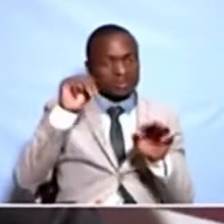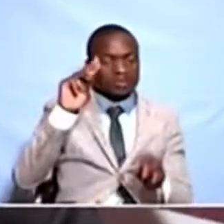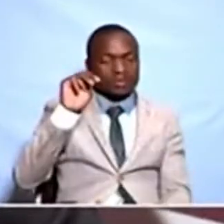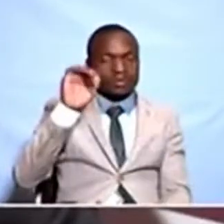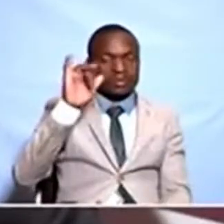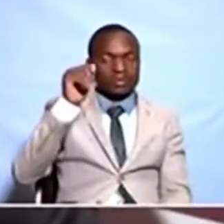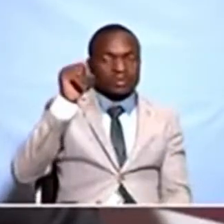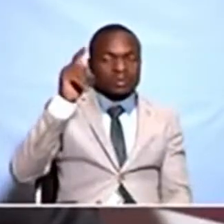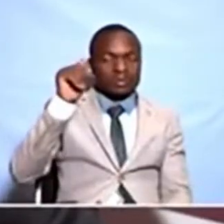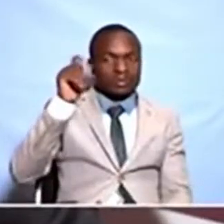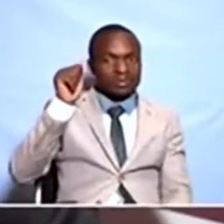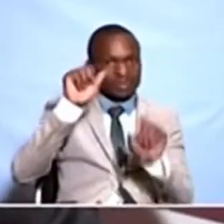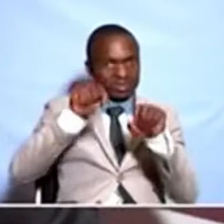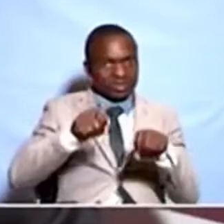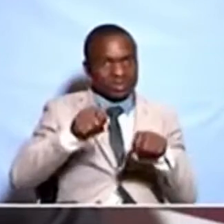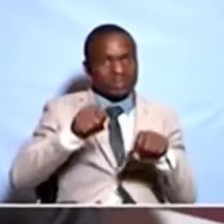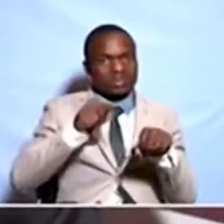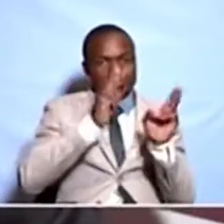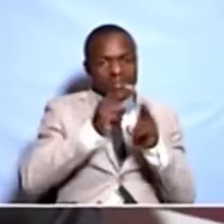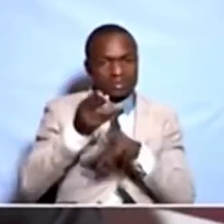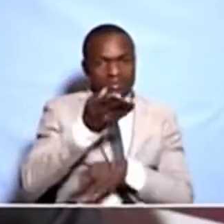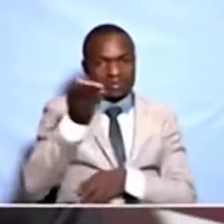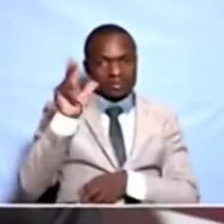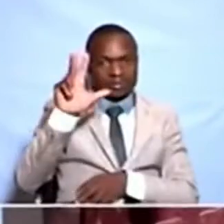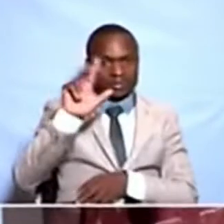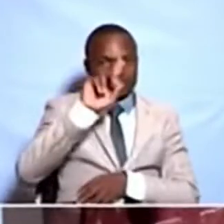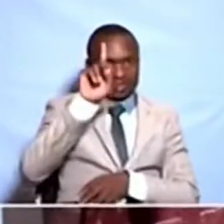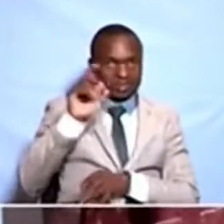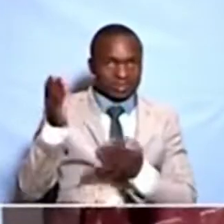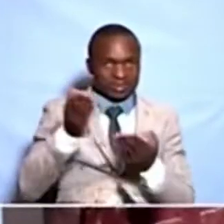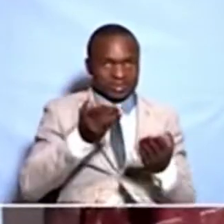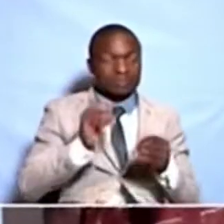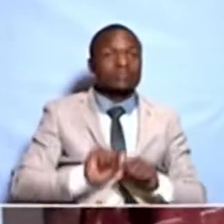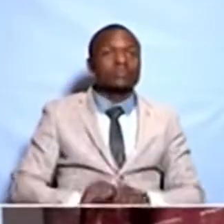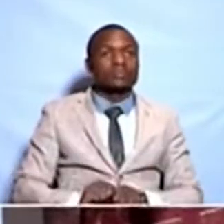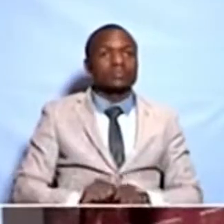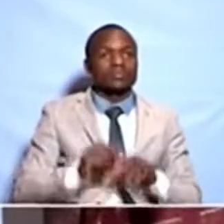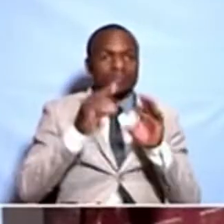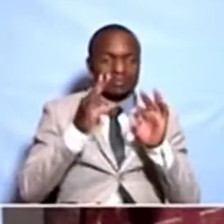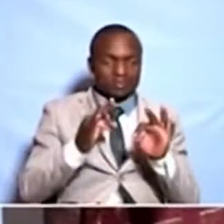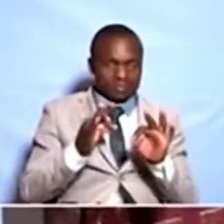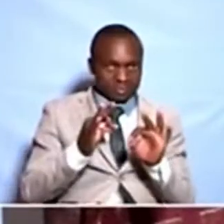to those three questions that have come through. Okay. In terms of